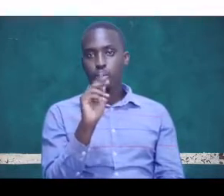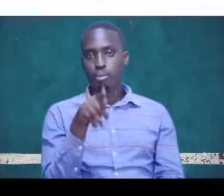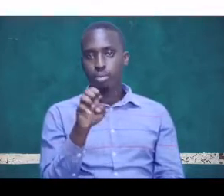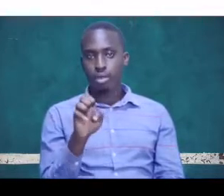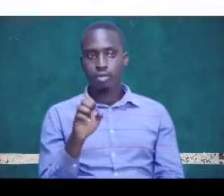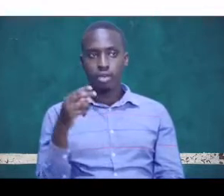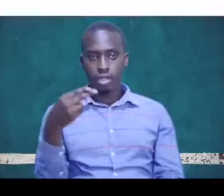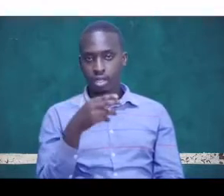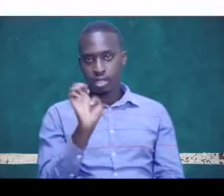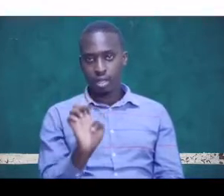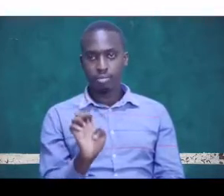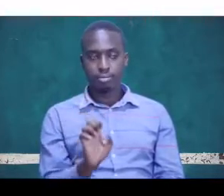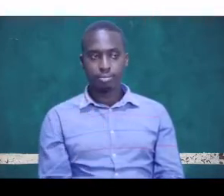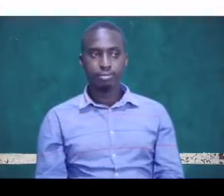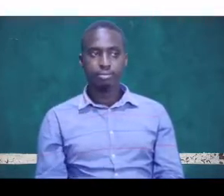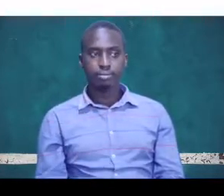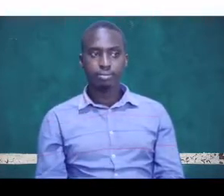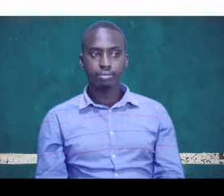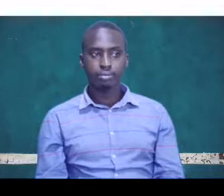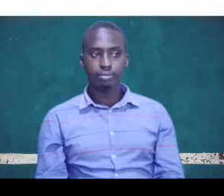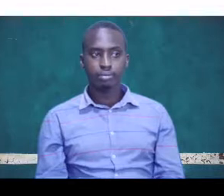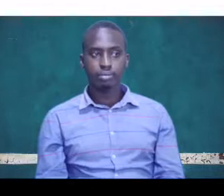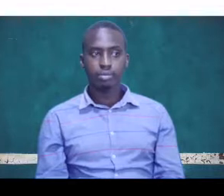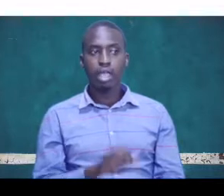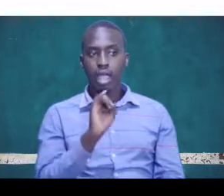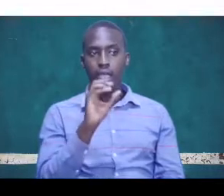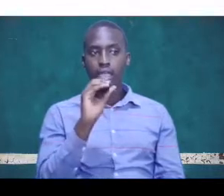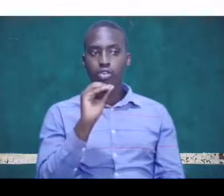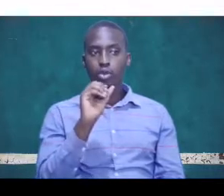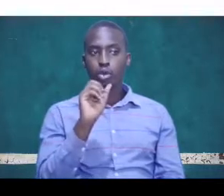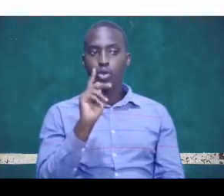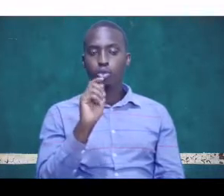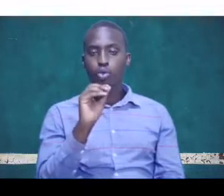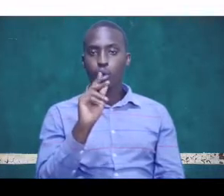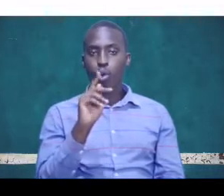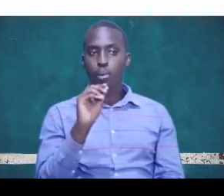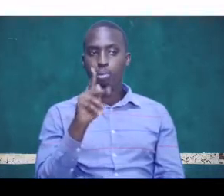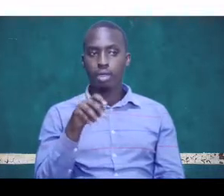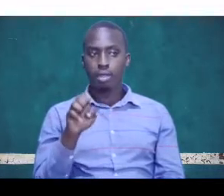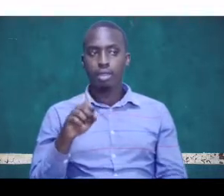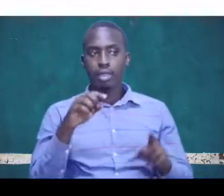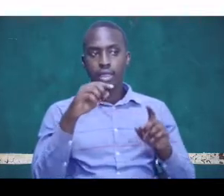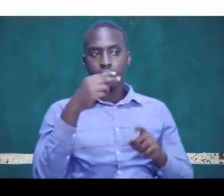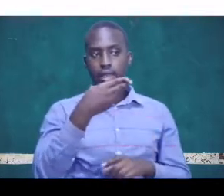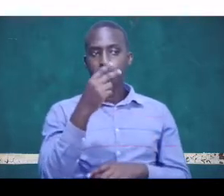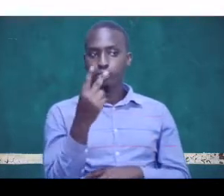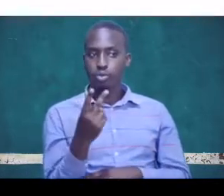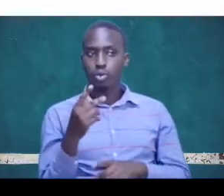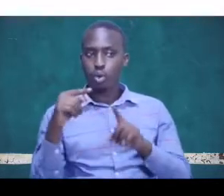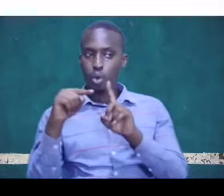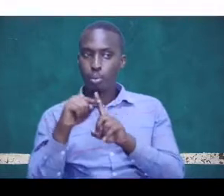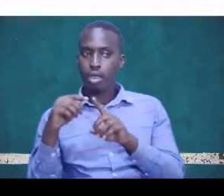then the 2 isotope of helium combines that then now to give